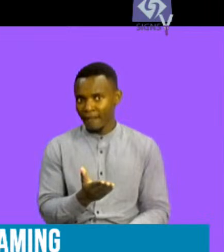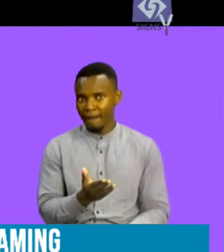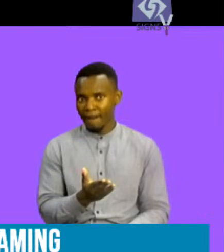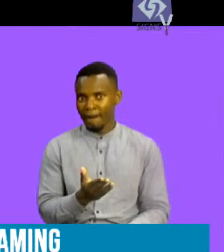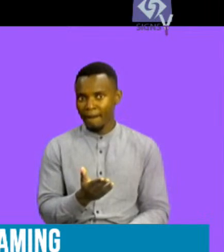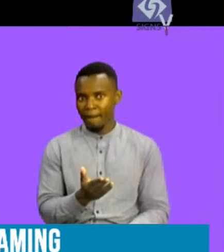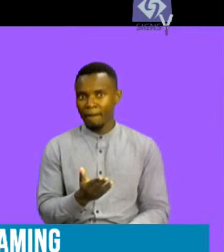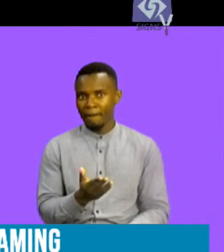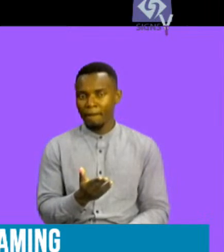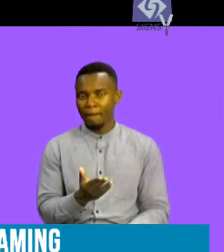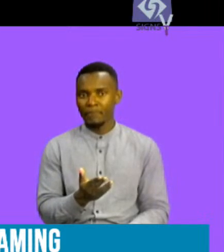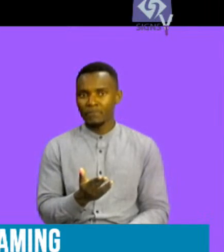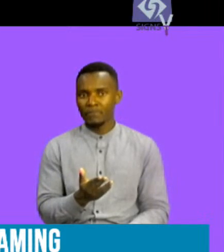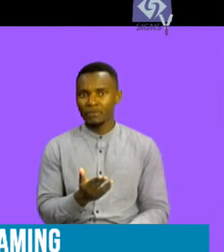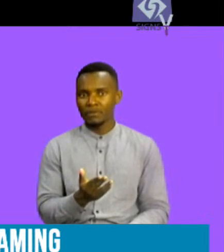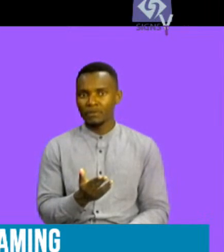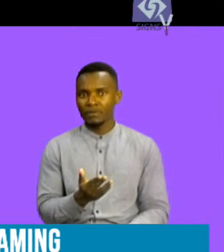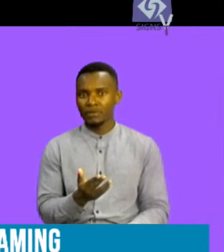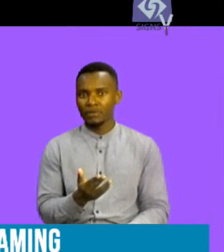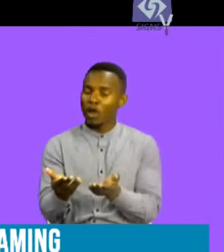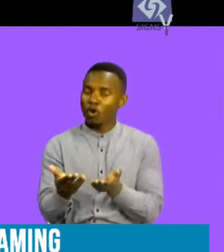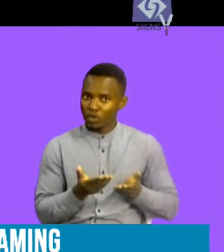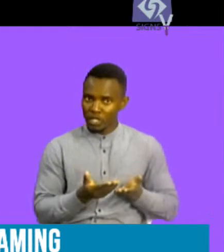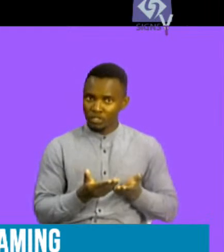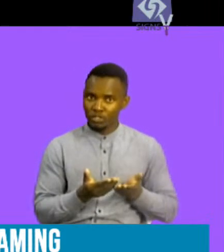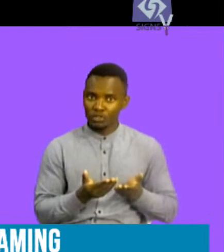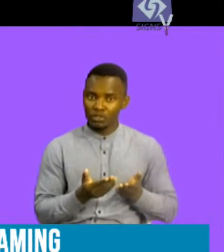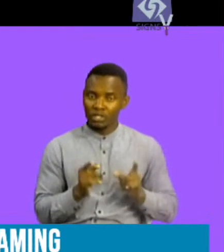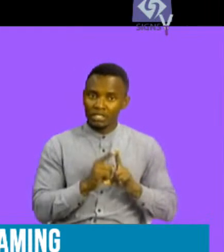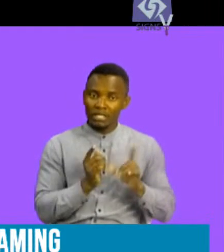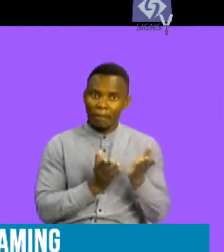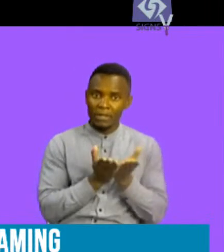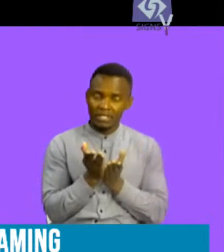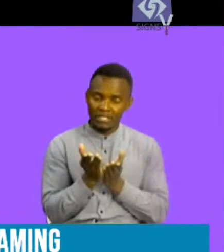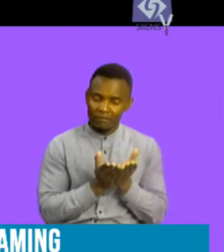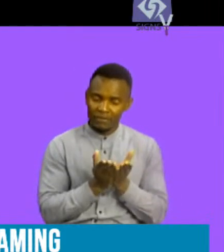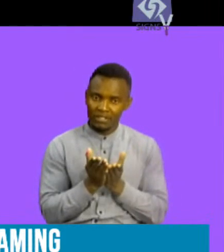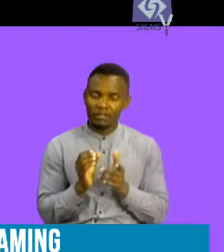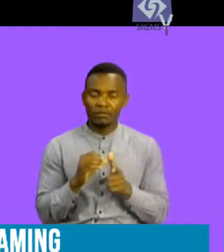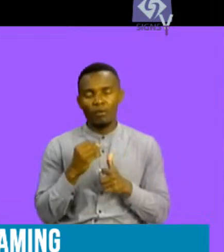accommodation, the services, or rather